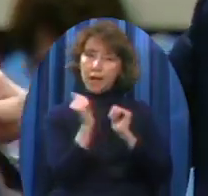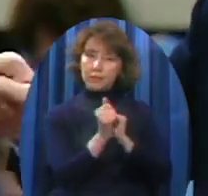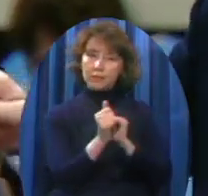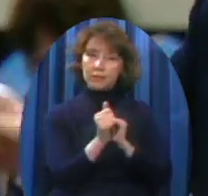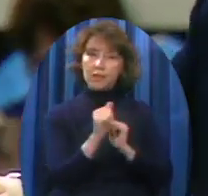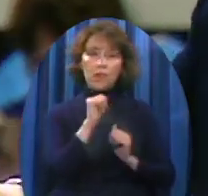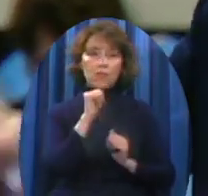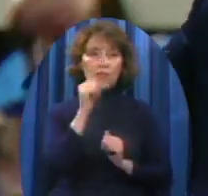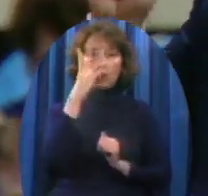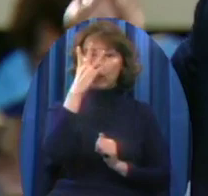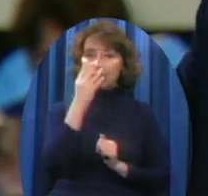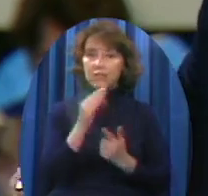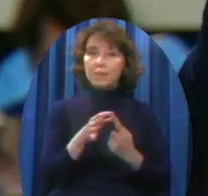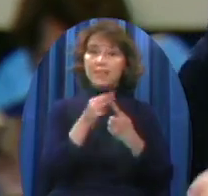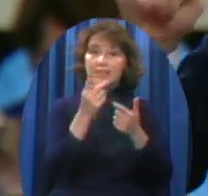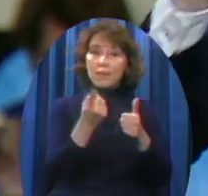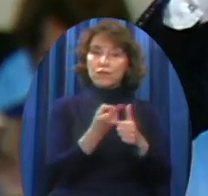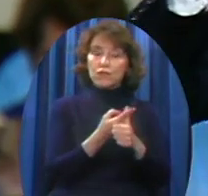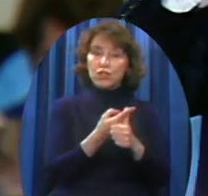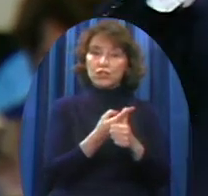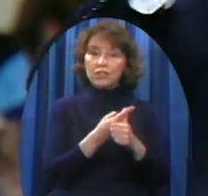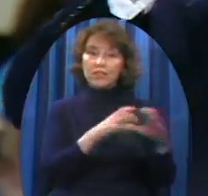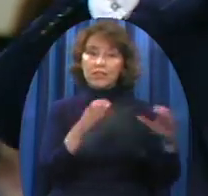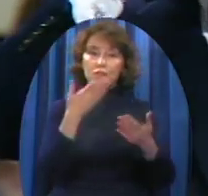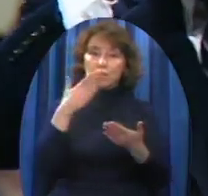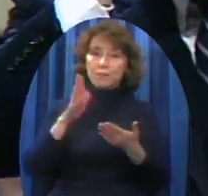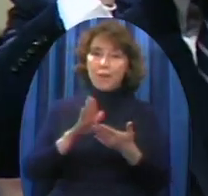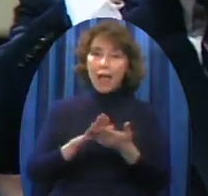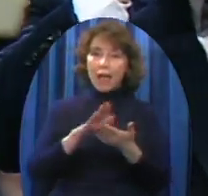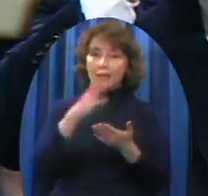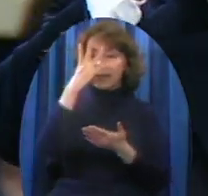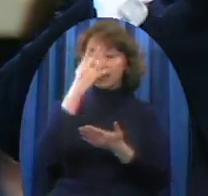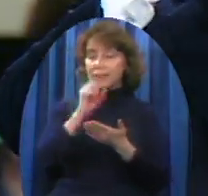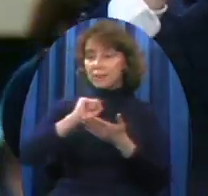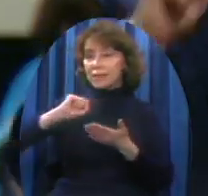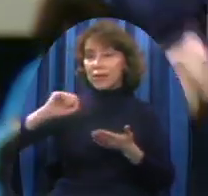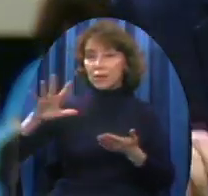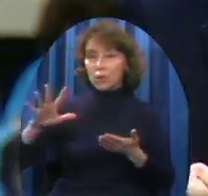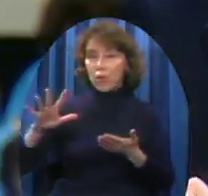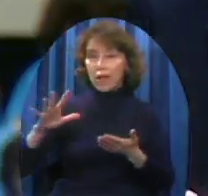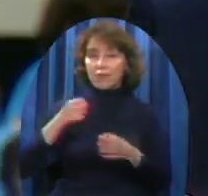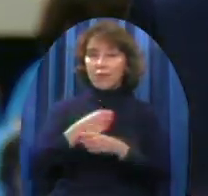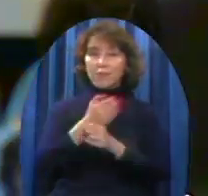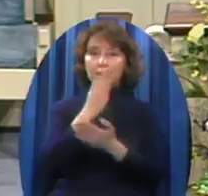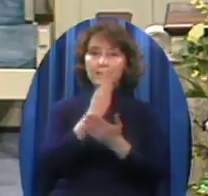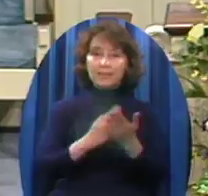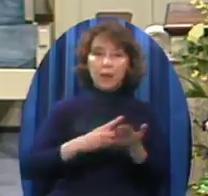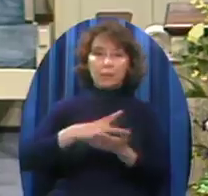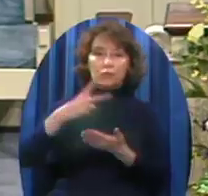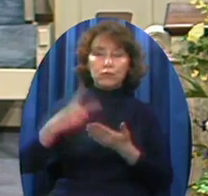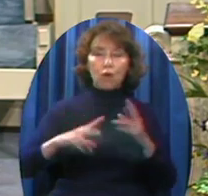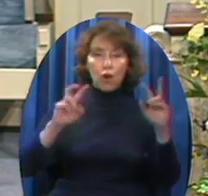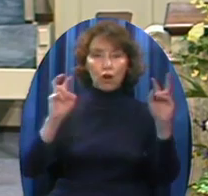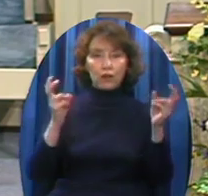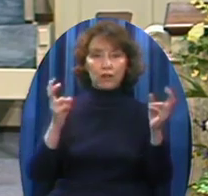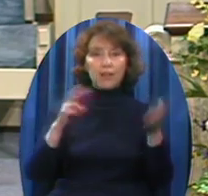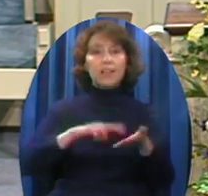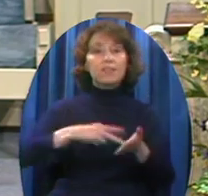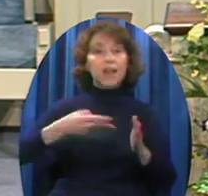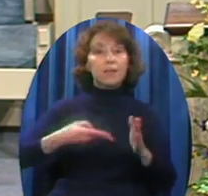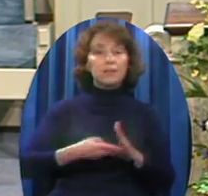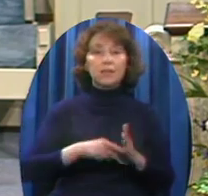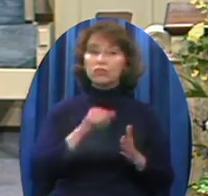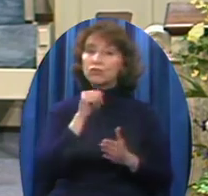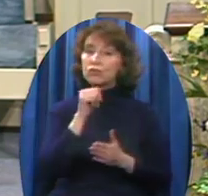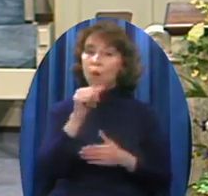not except they have done mischief, and their sleep is taken away unless they cause some to fall. To summarize, that means don't